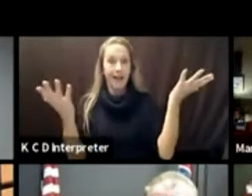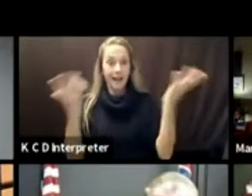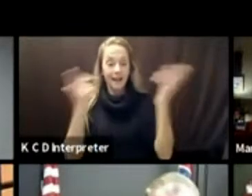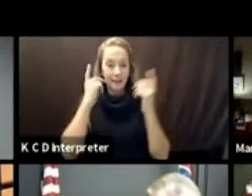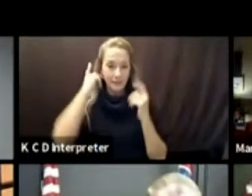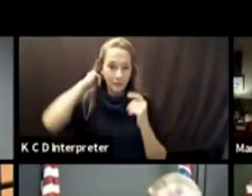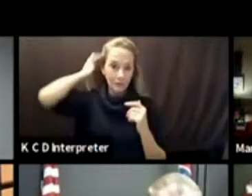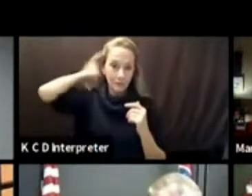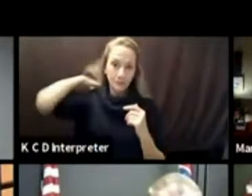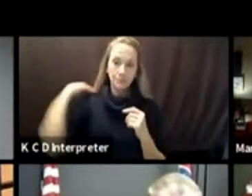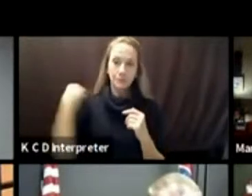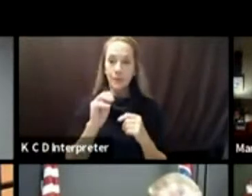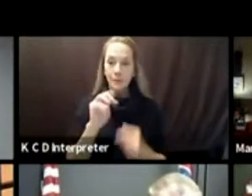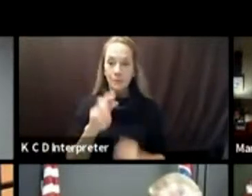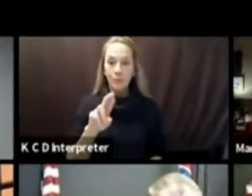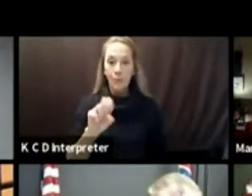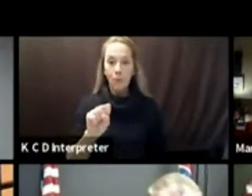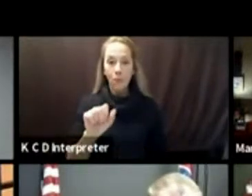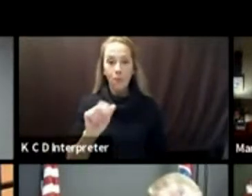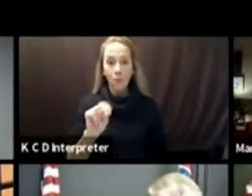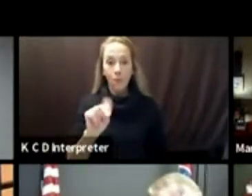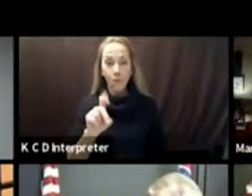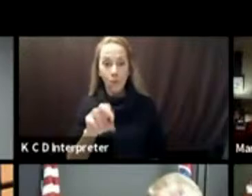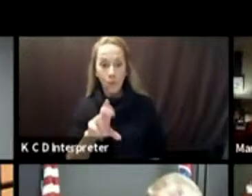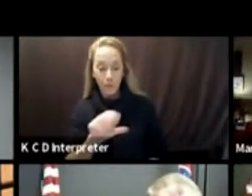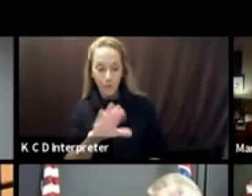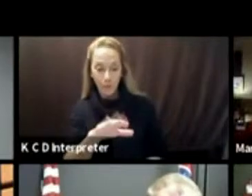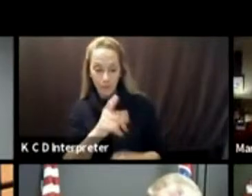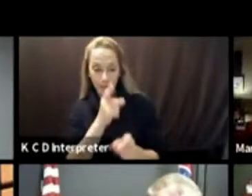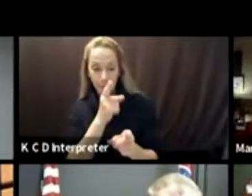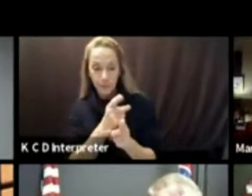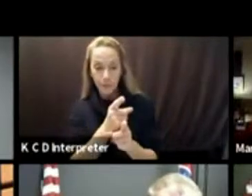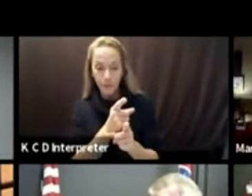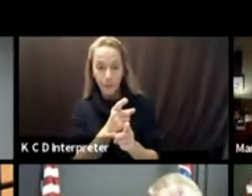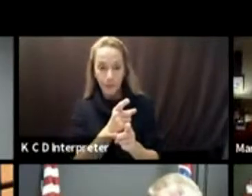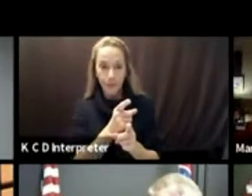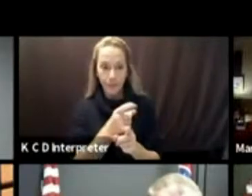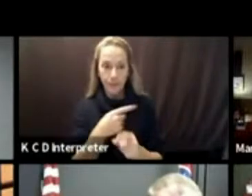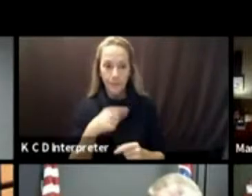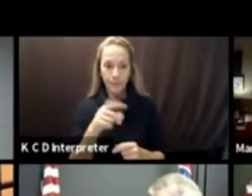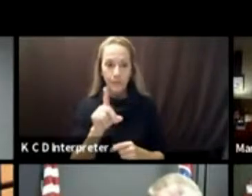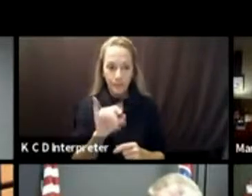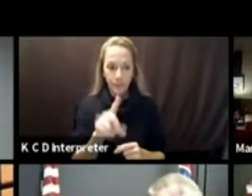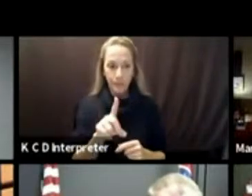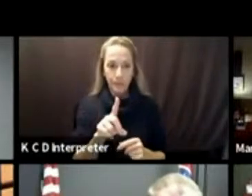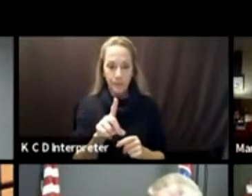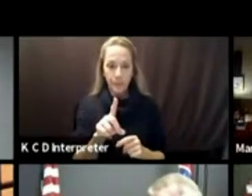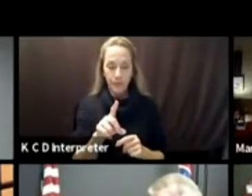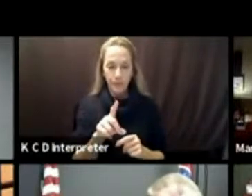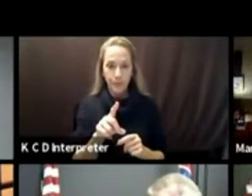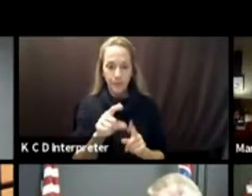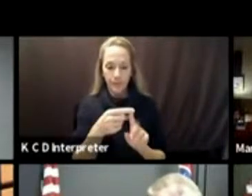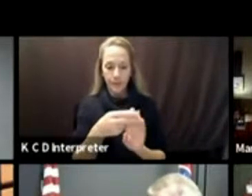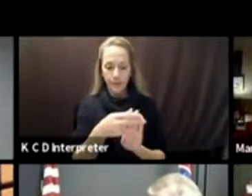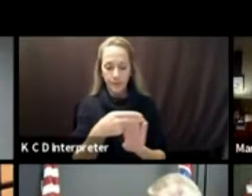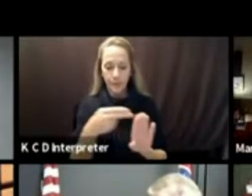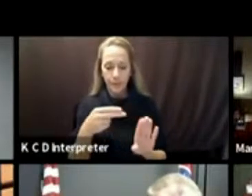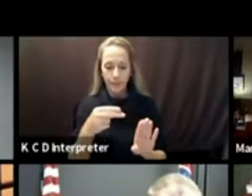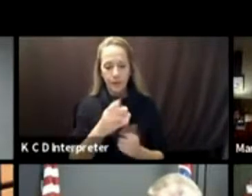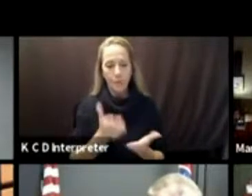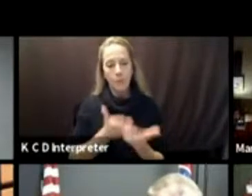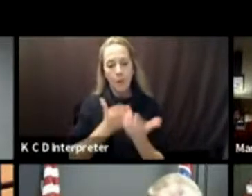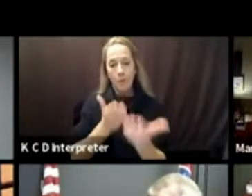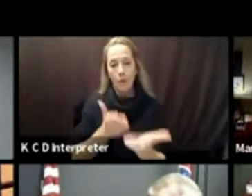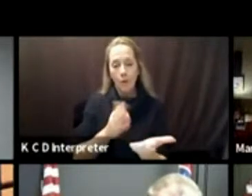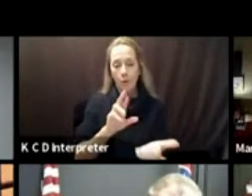Mr. Sanders to the rescue. Help us with I that. would say that's correct. I did take the heading off of the proposed resolution